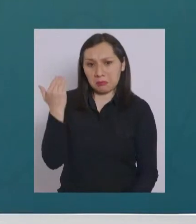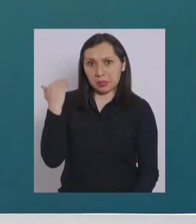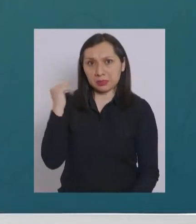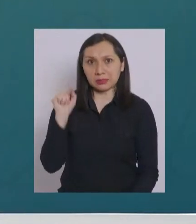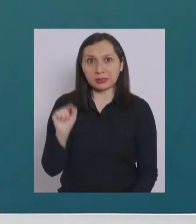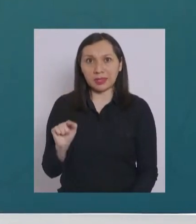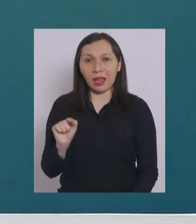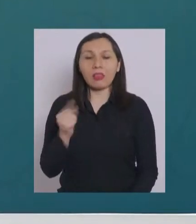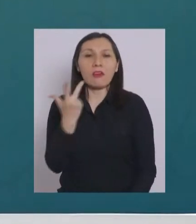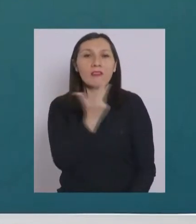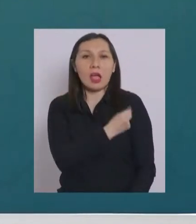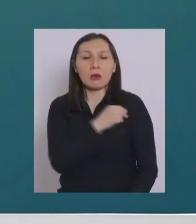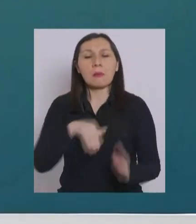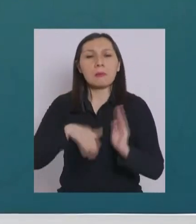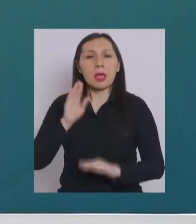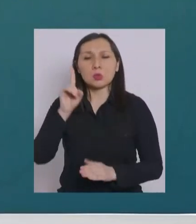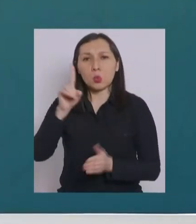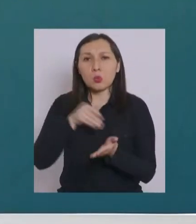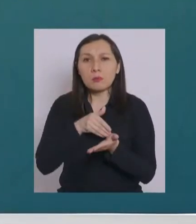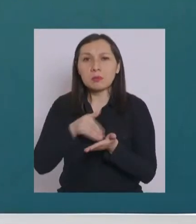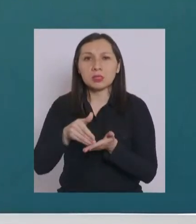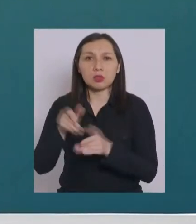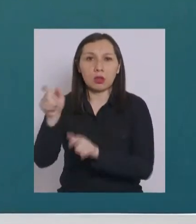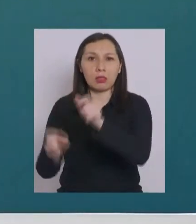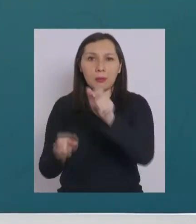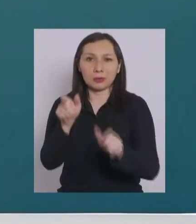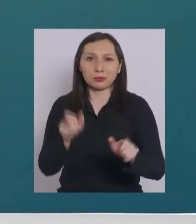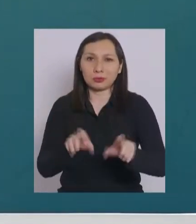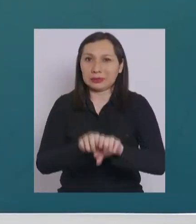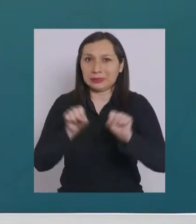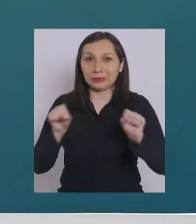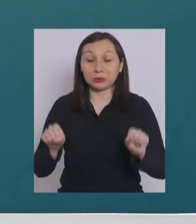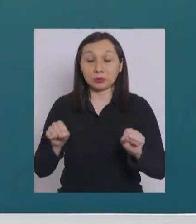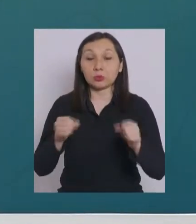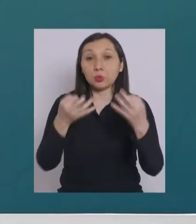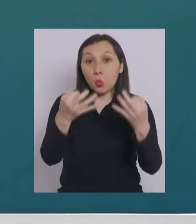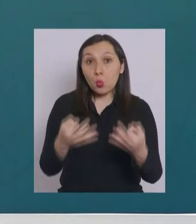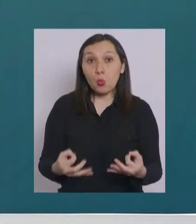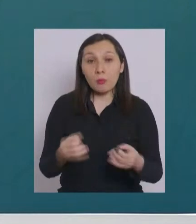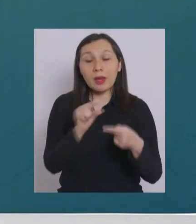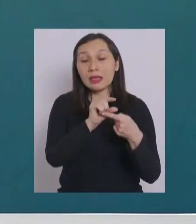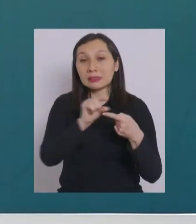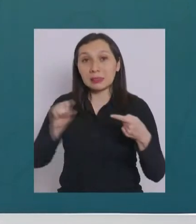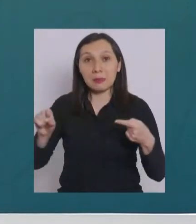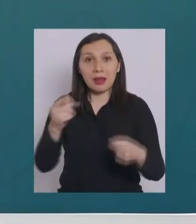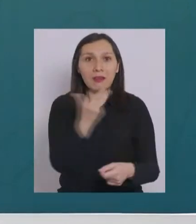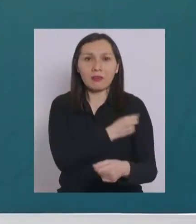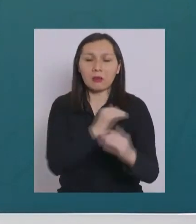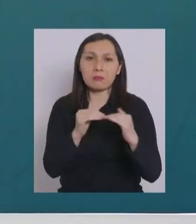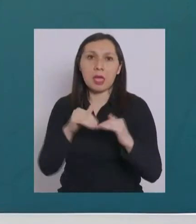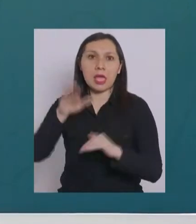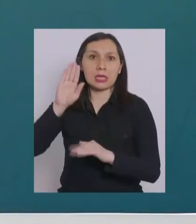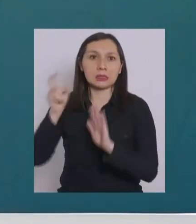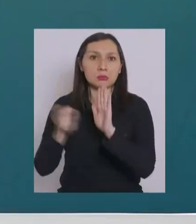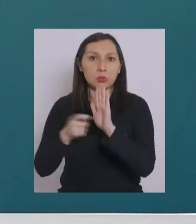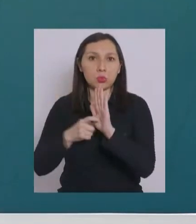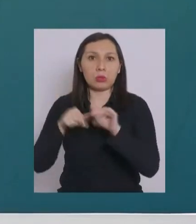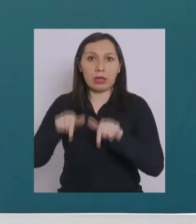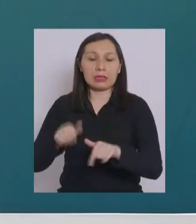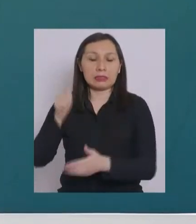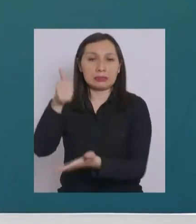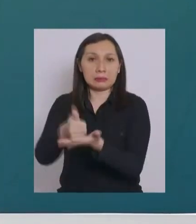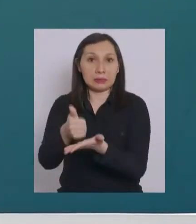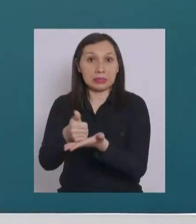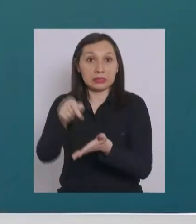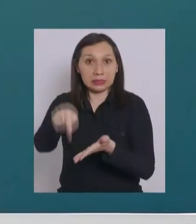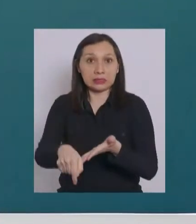us past week to vaccinate more than 1 million persons. The weekly figure of